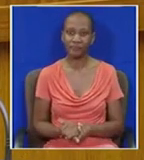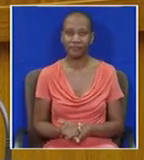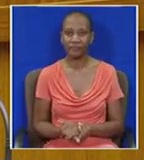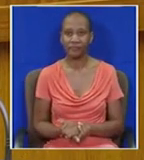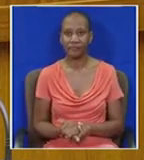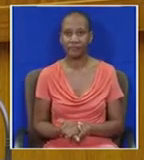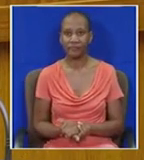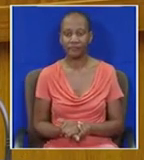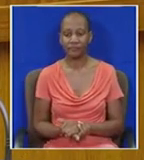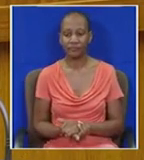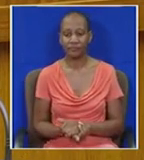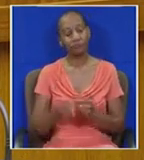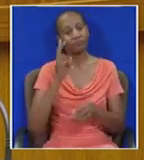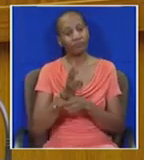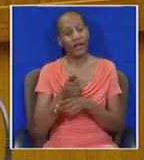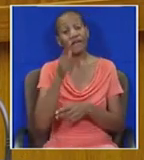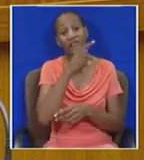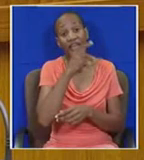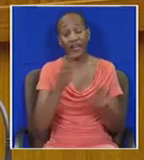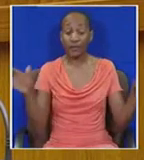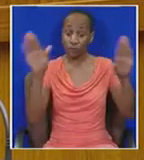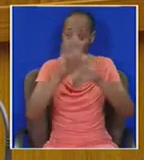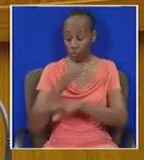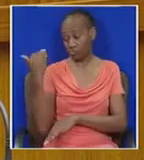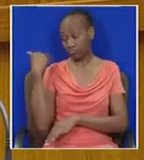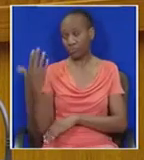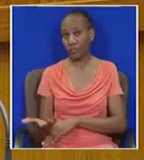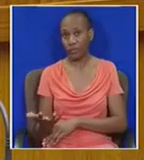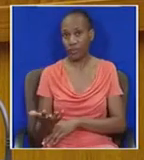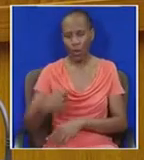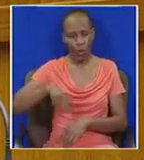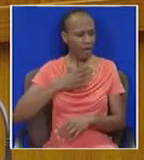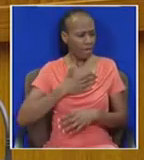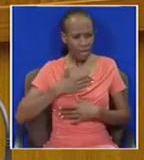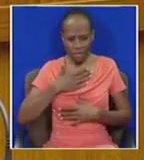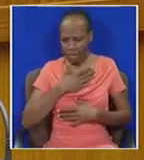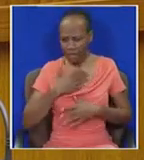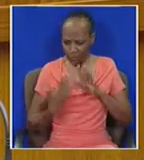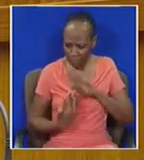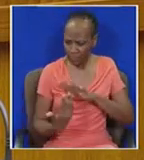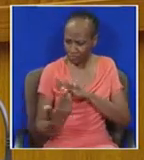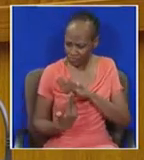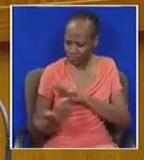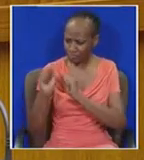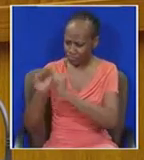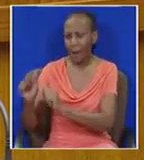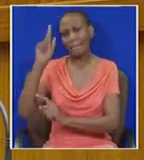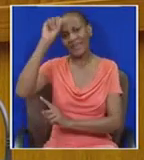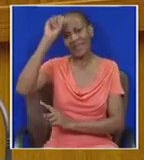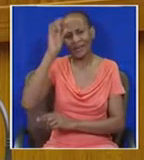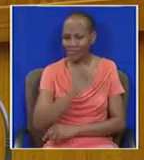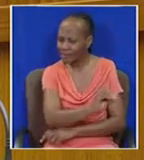As we sat in this house on Friday evening, we could feel the spirit of Nelson Mandela amongst